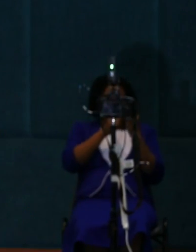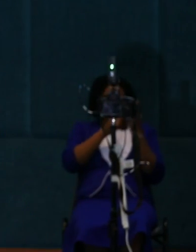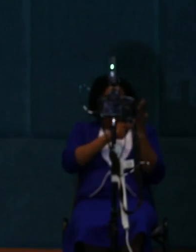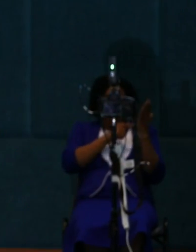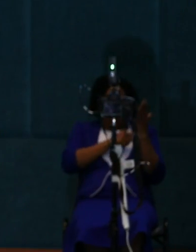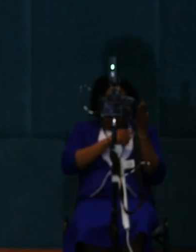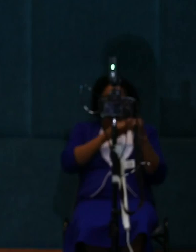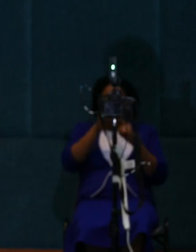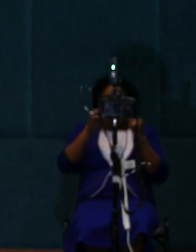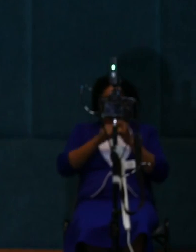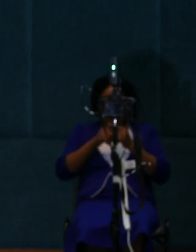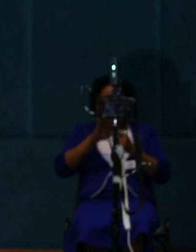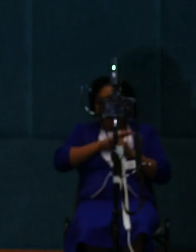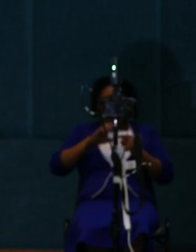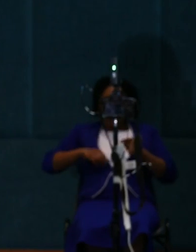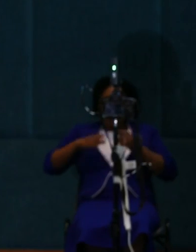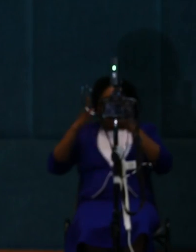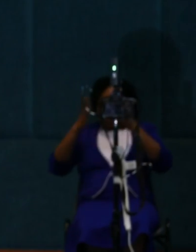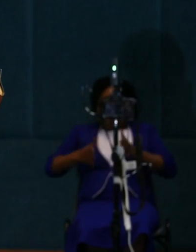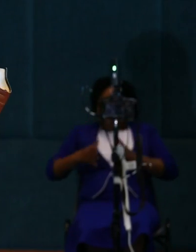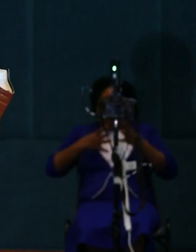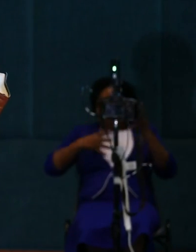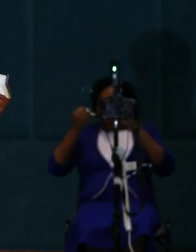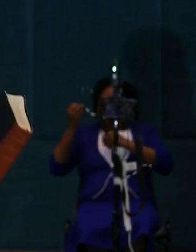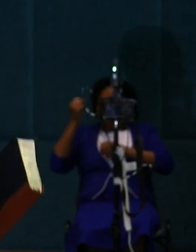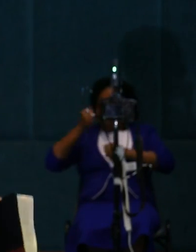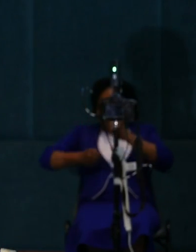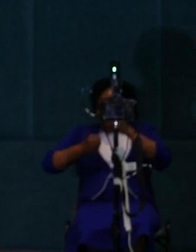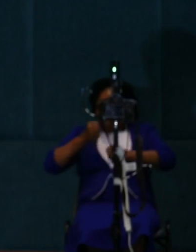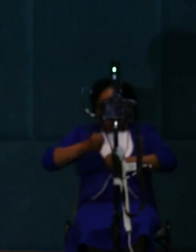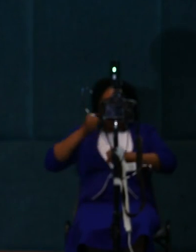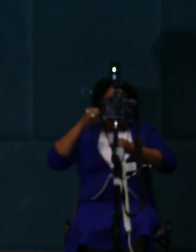the saints go marching